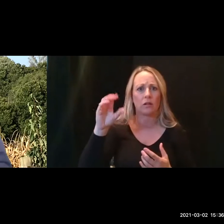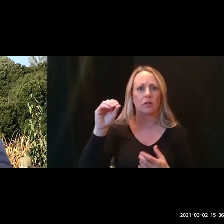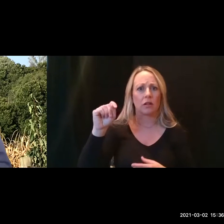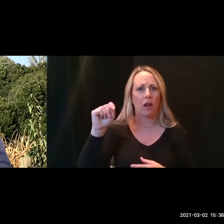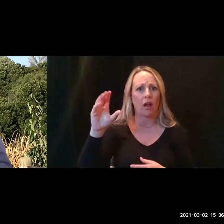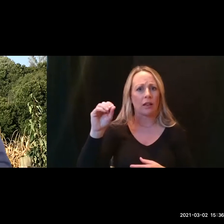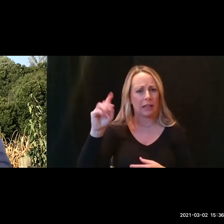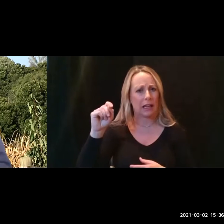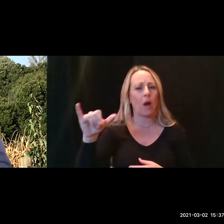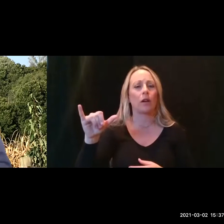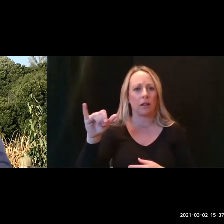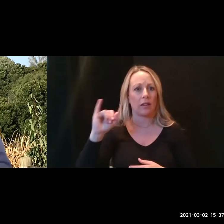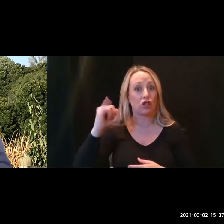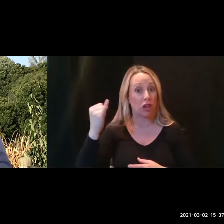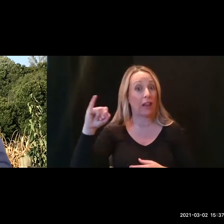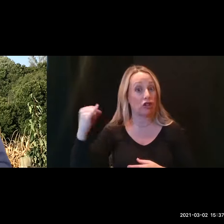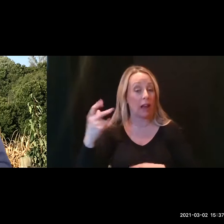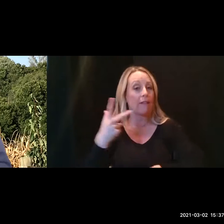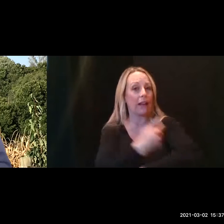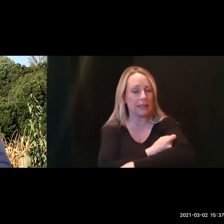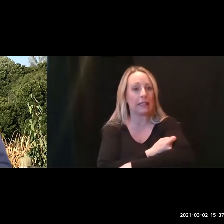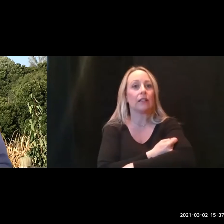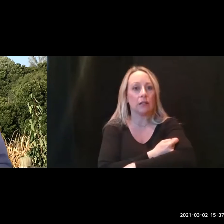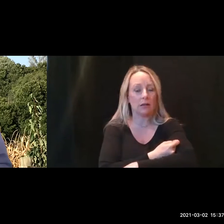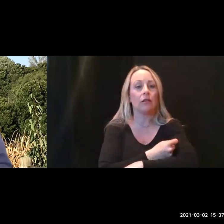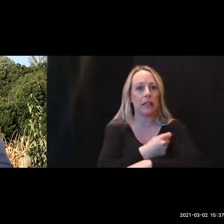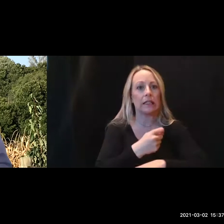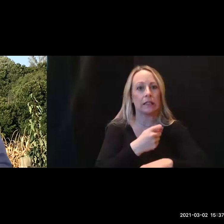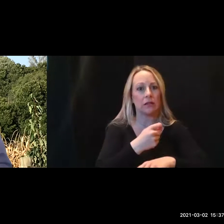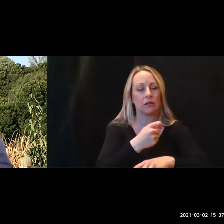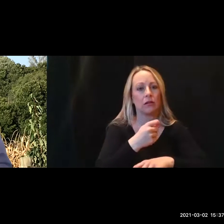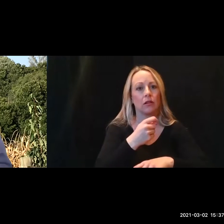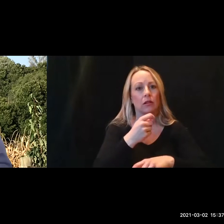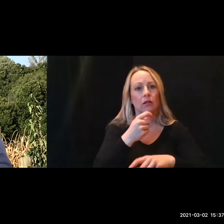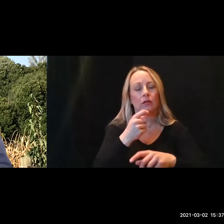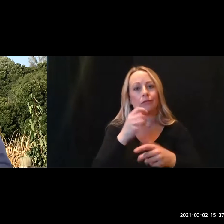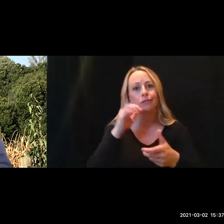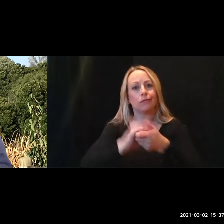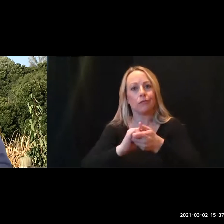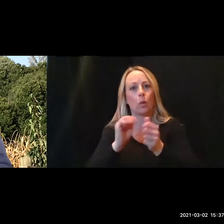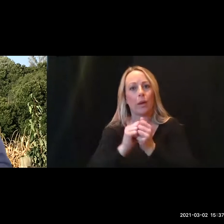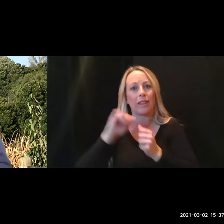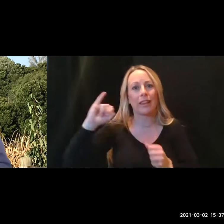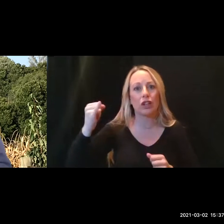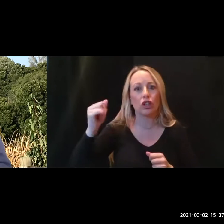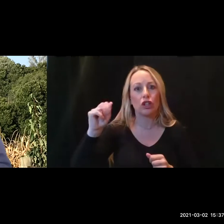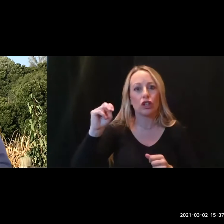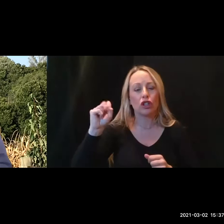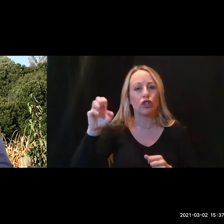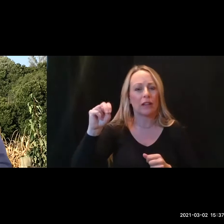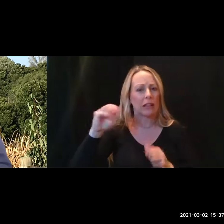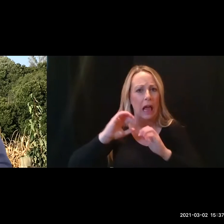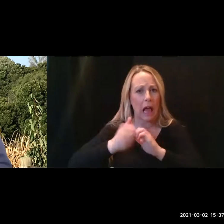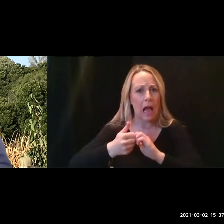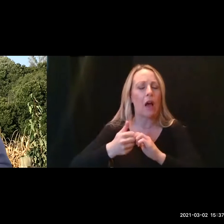is manufactured by their subsidiary Janssen. It works by inserting a gene for the coronavirus